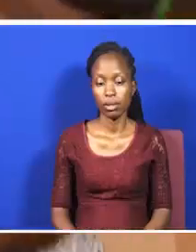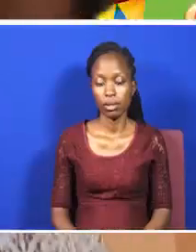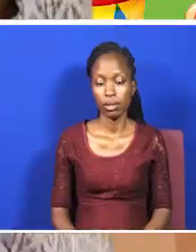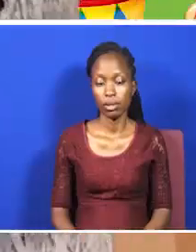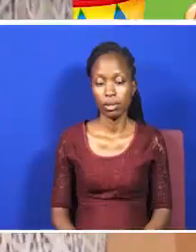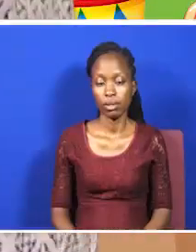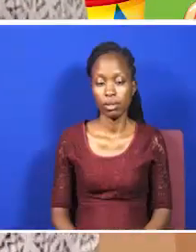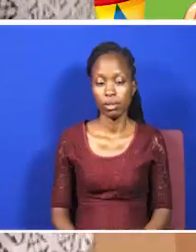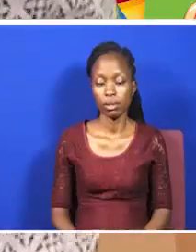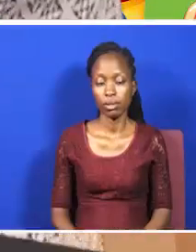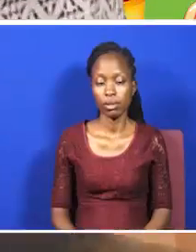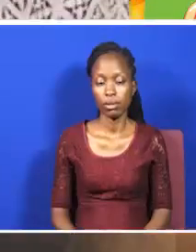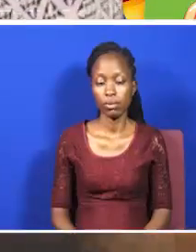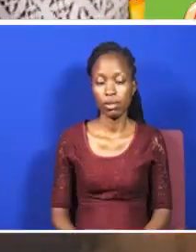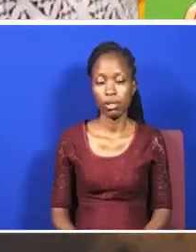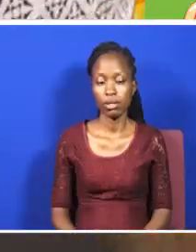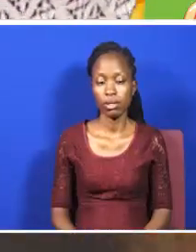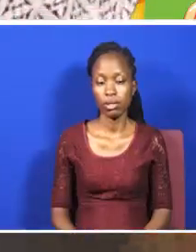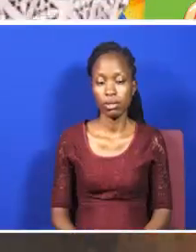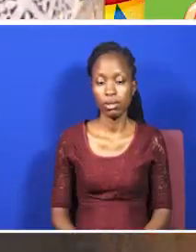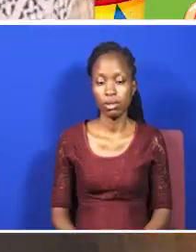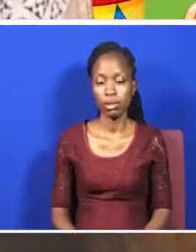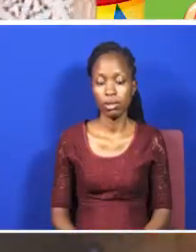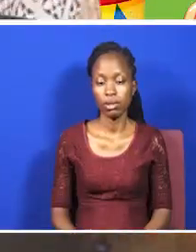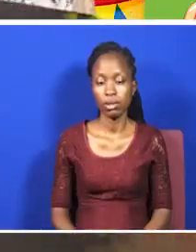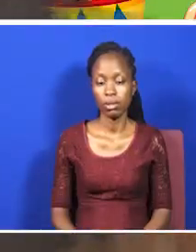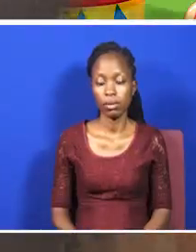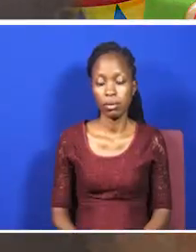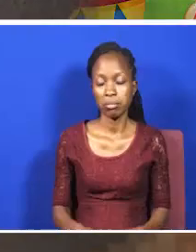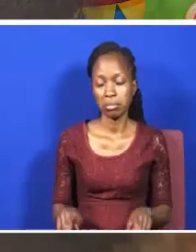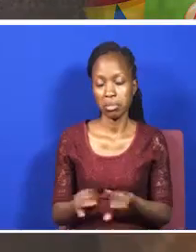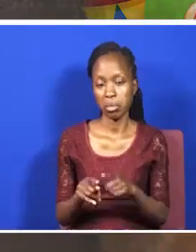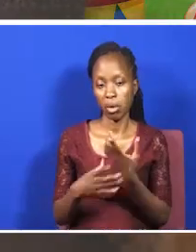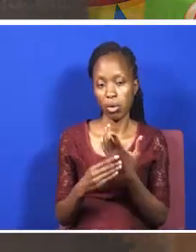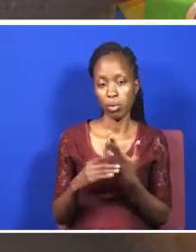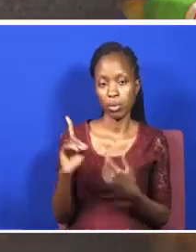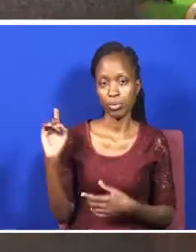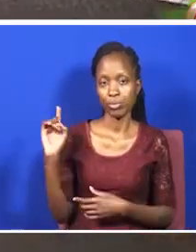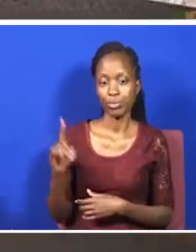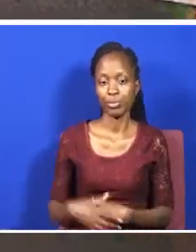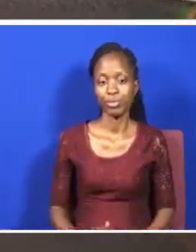and then we will also fold it on the other side.